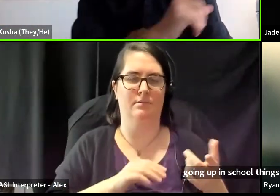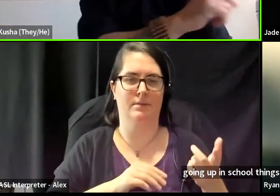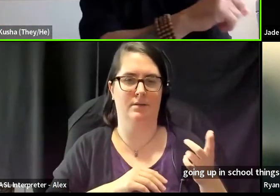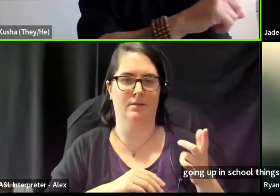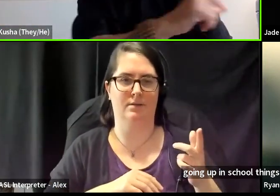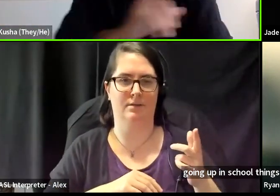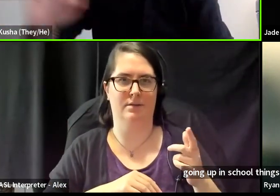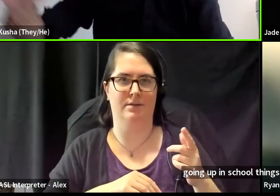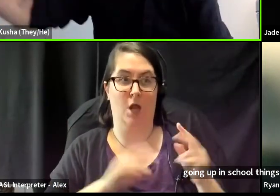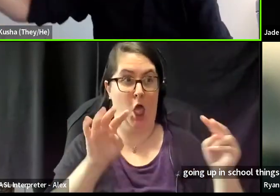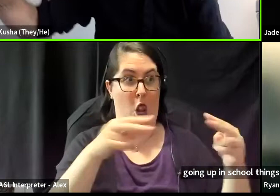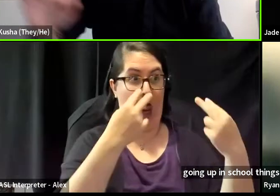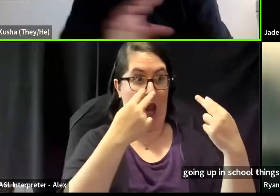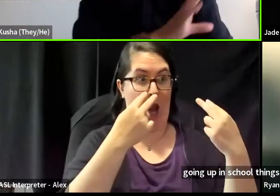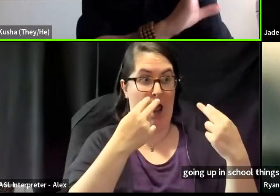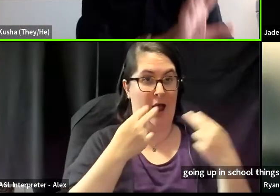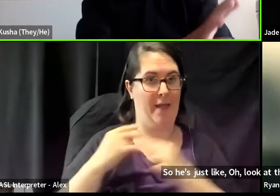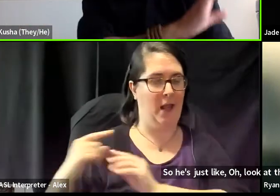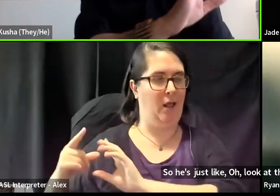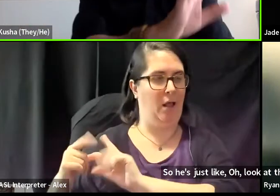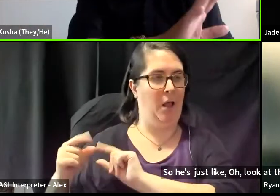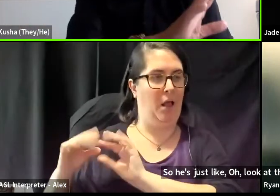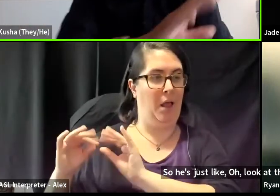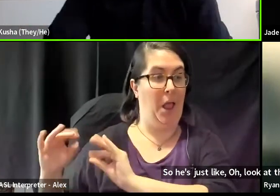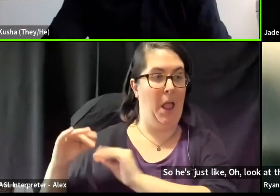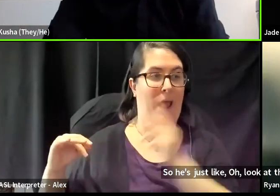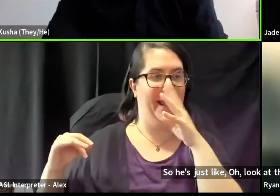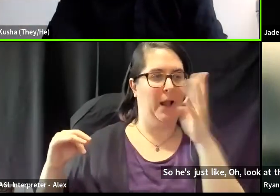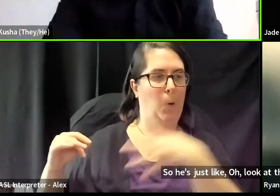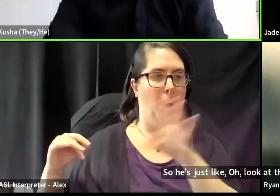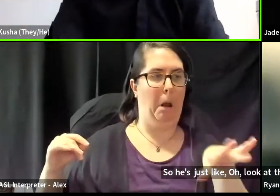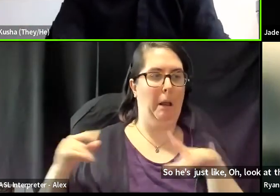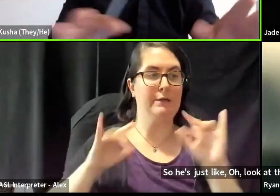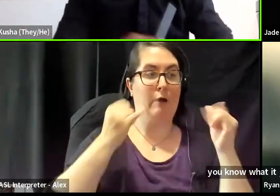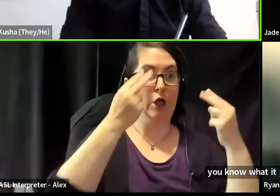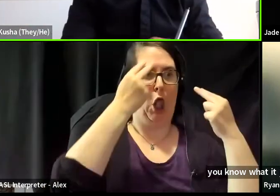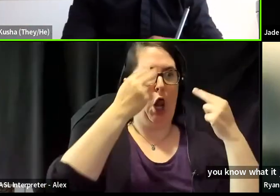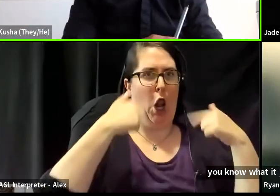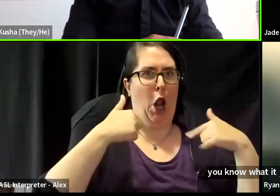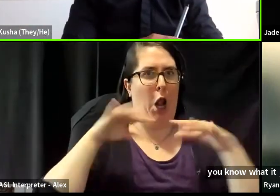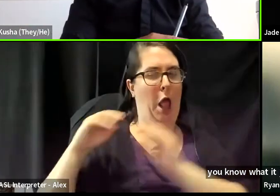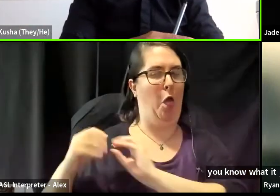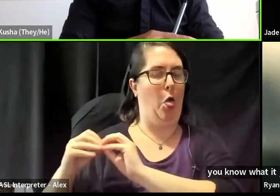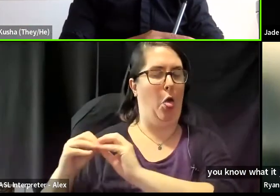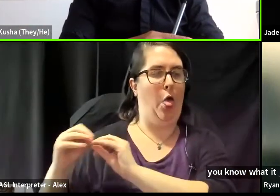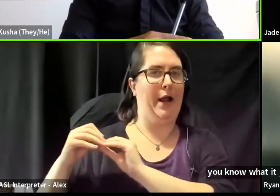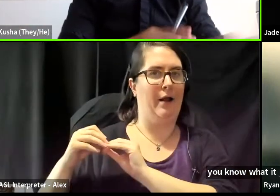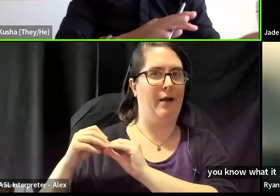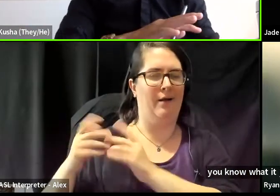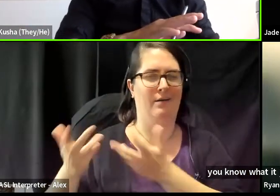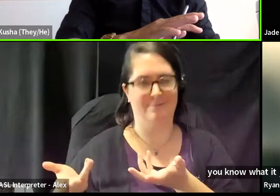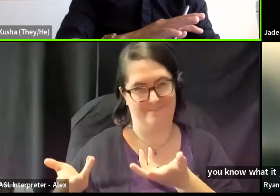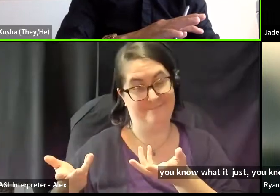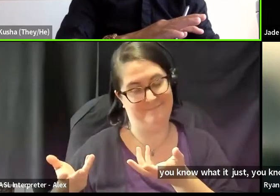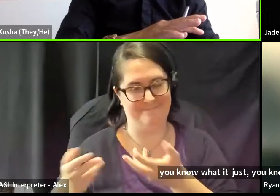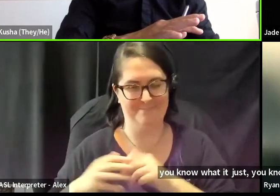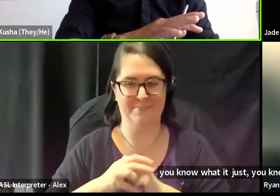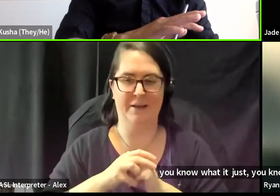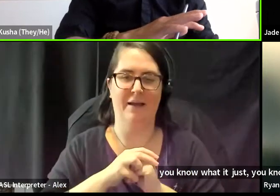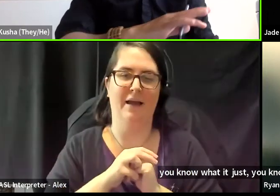at this, I'm doing this, like, you know, just, you know, like I said, they're trying to